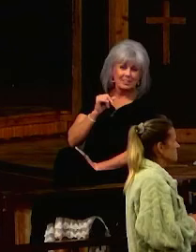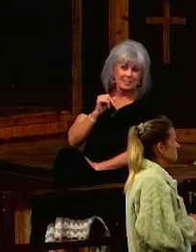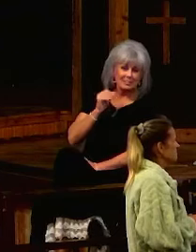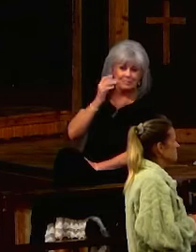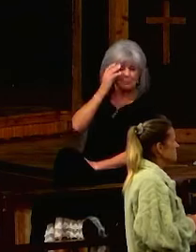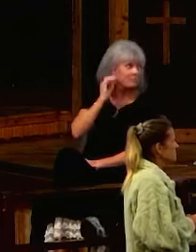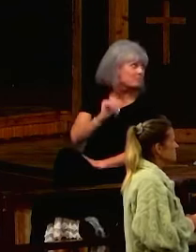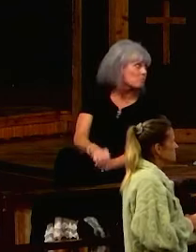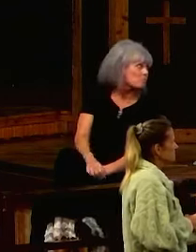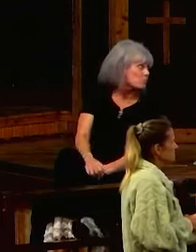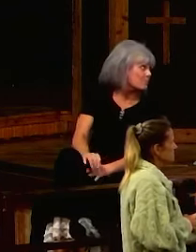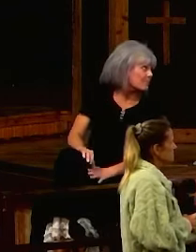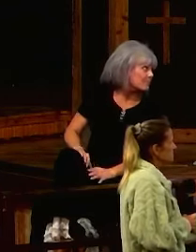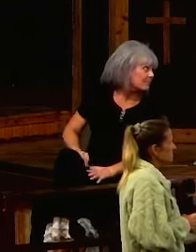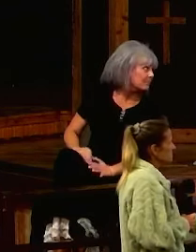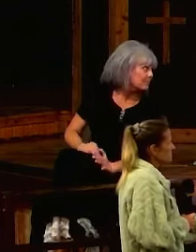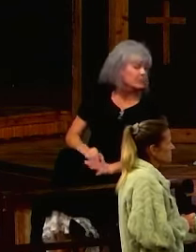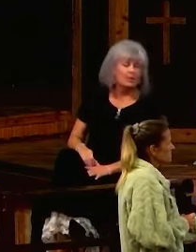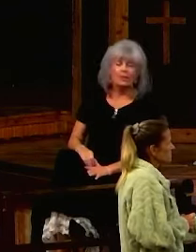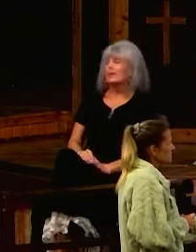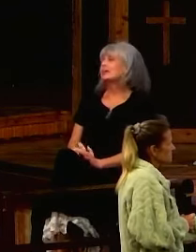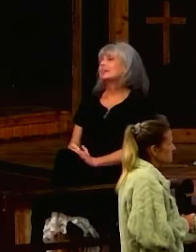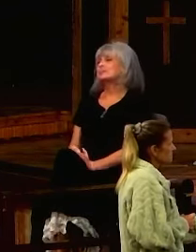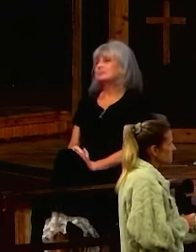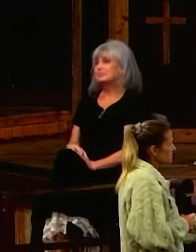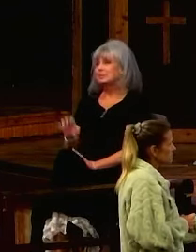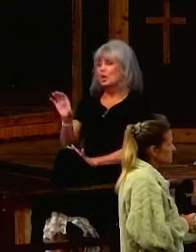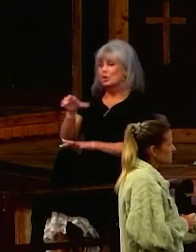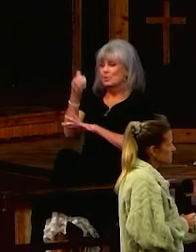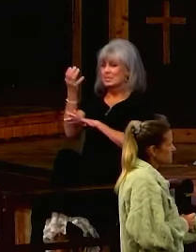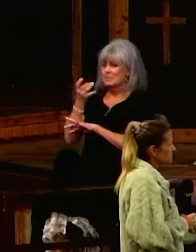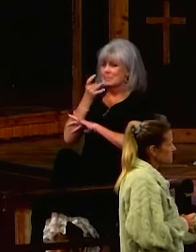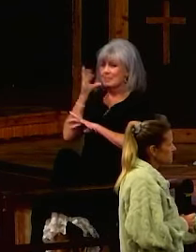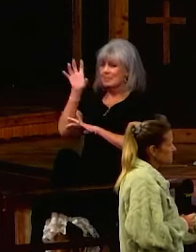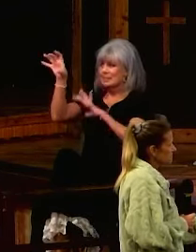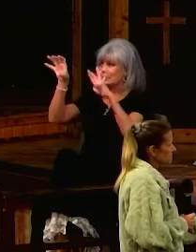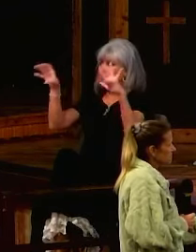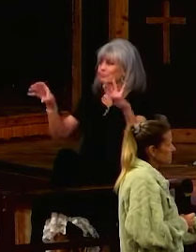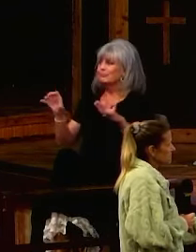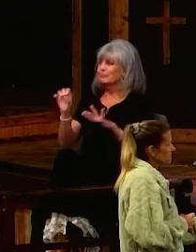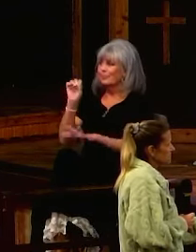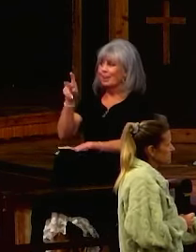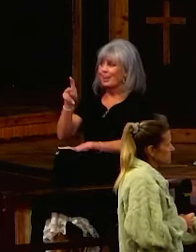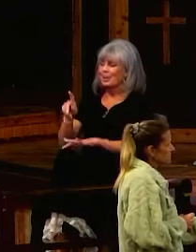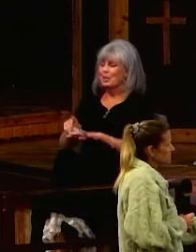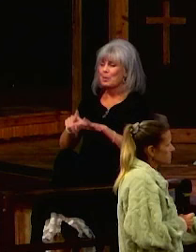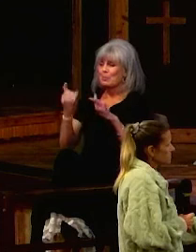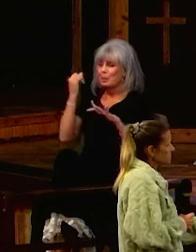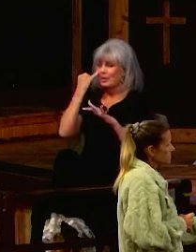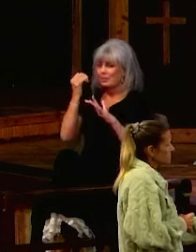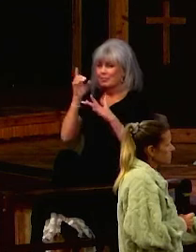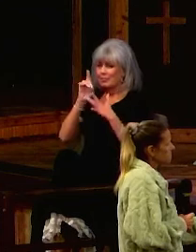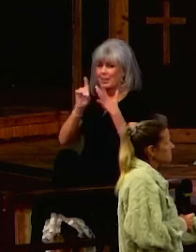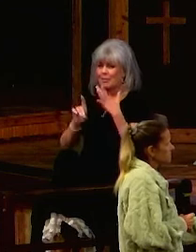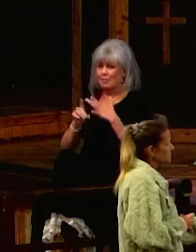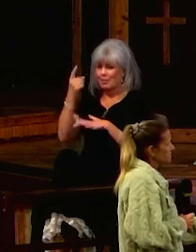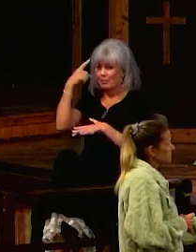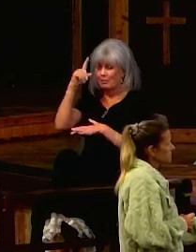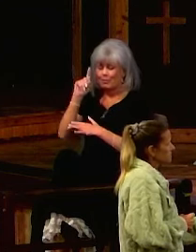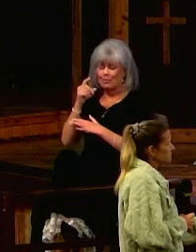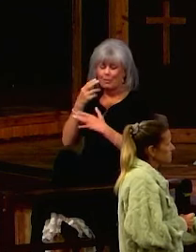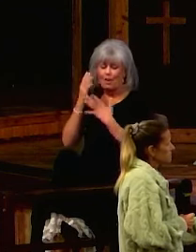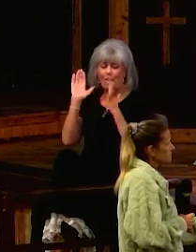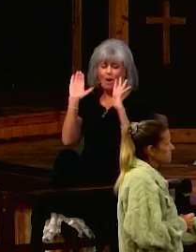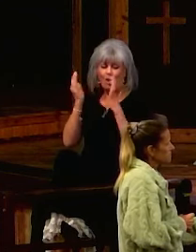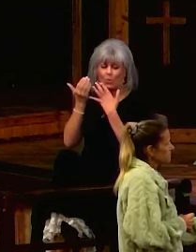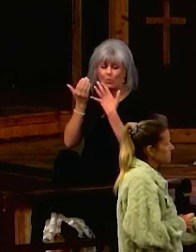you... I'm like... Christmas lights are okay, but if you're decorating anything for Halloween, I mean, that's a